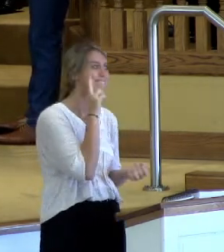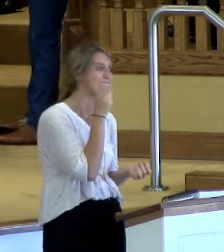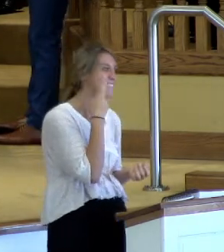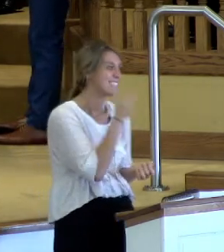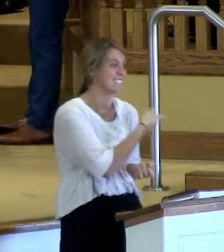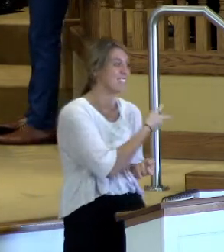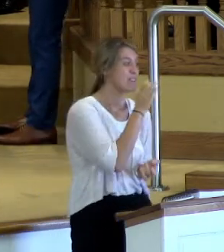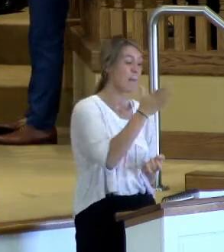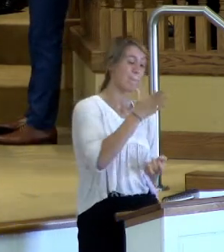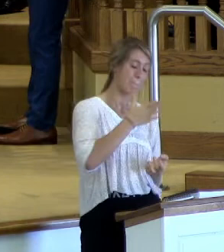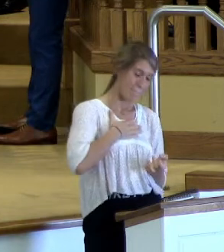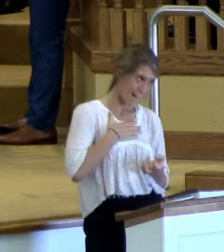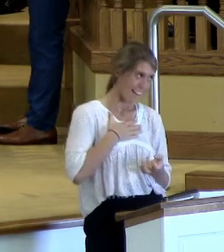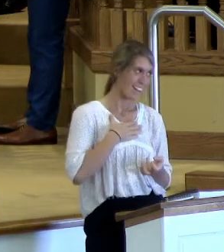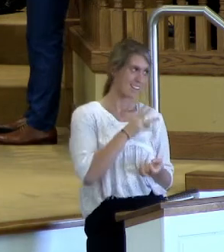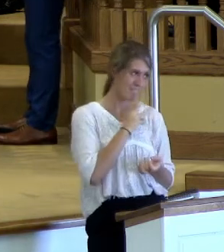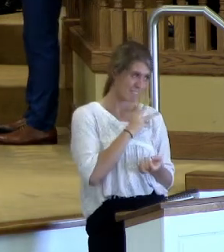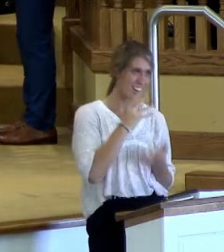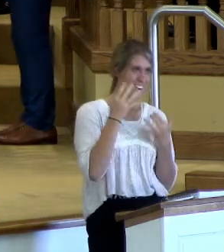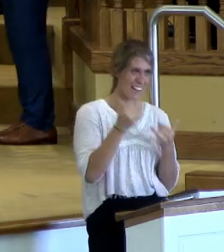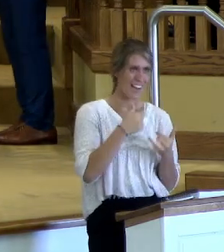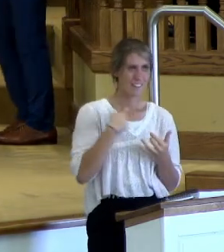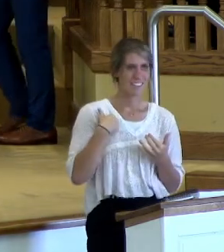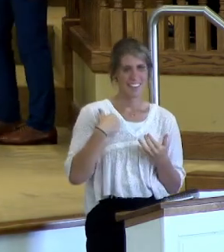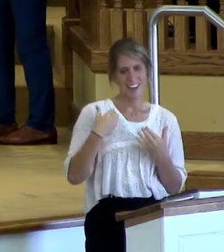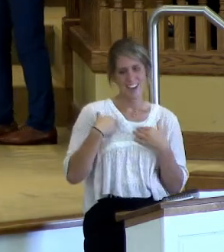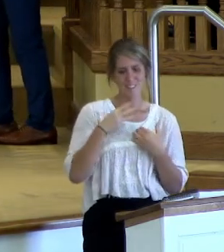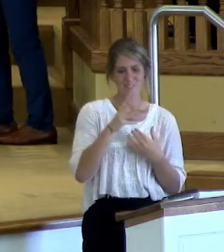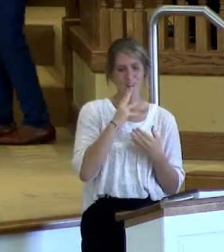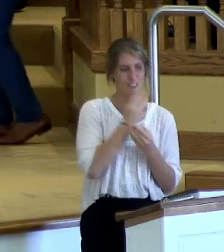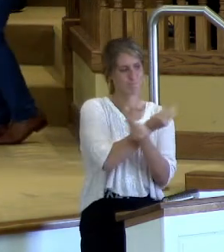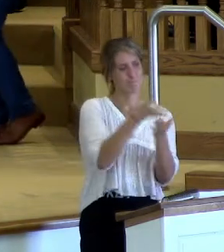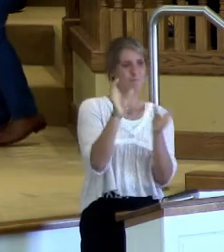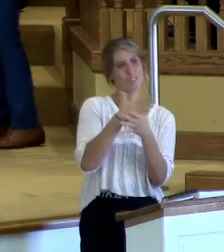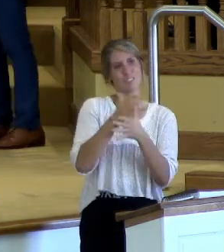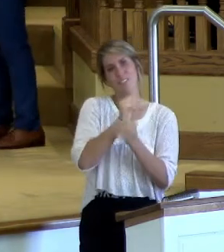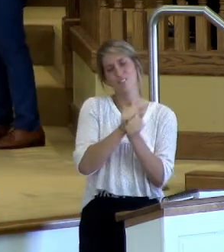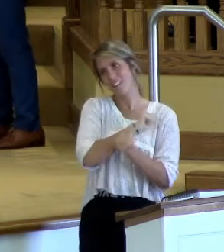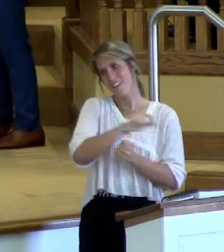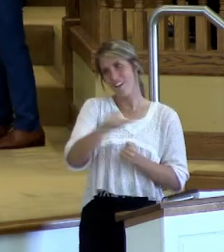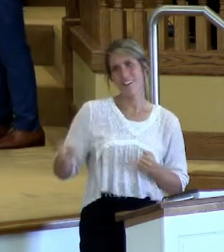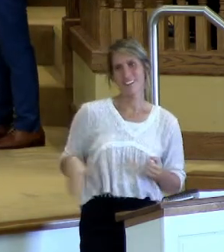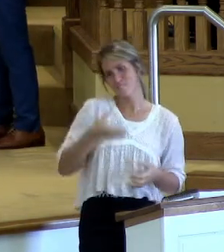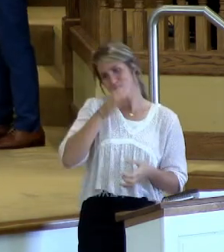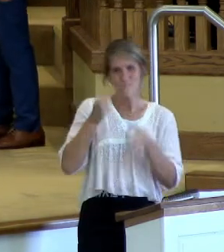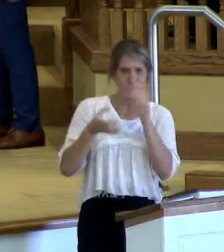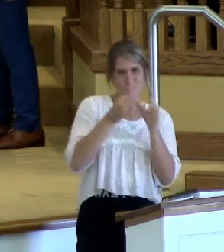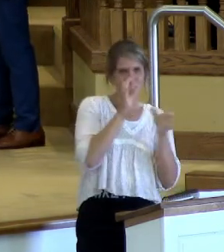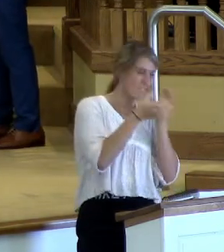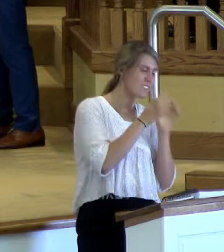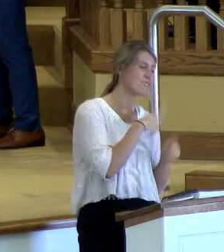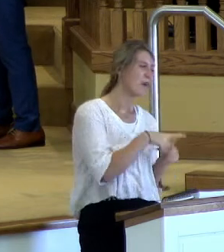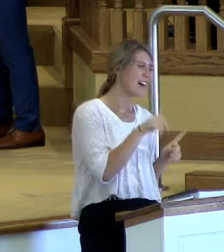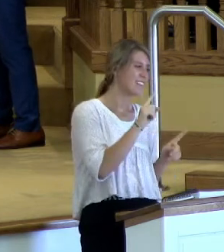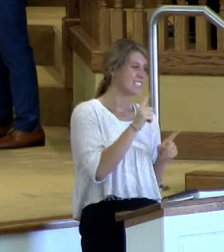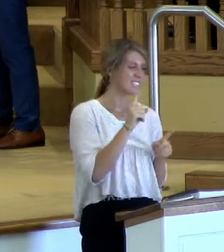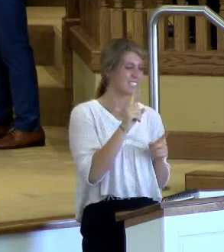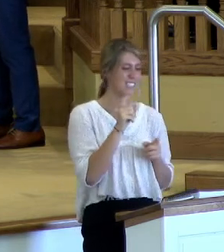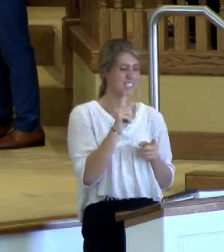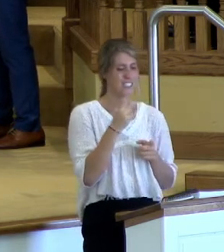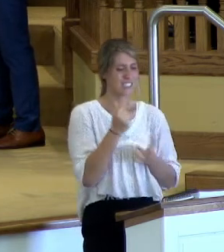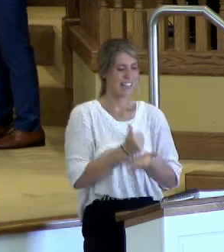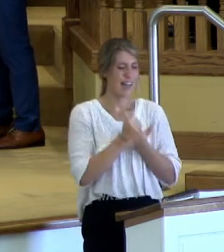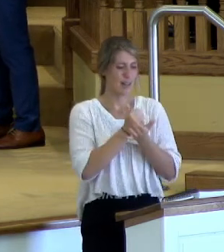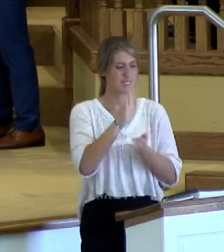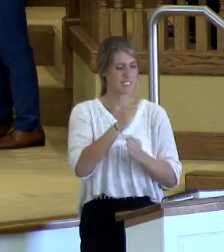he drank my water bottle, and we have community water up here on the platform. I just want everybody to know. So he just boosted his immune